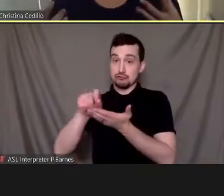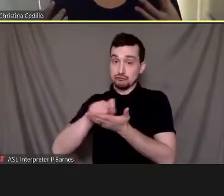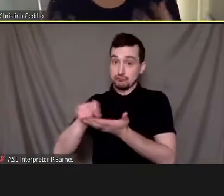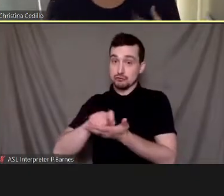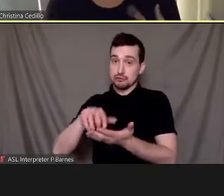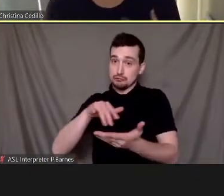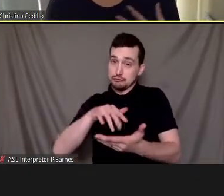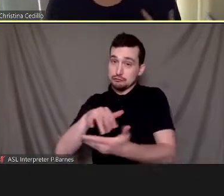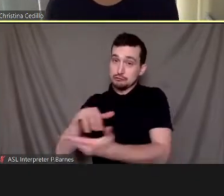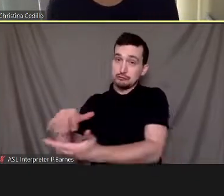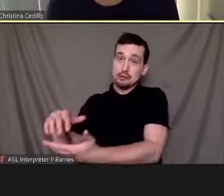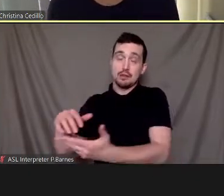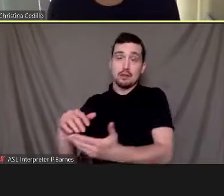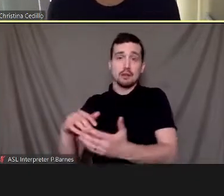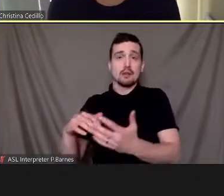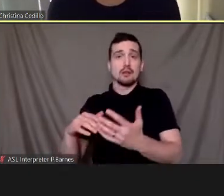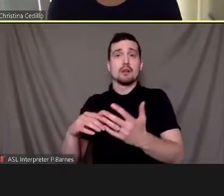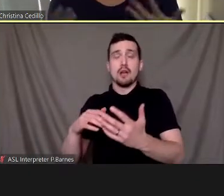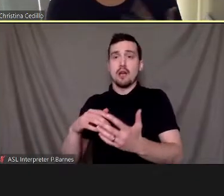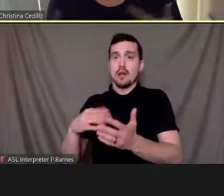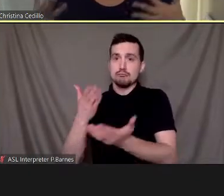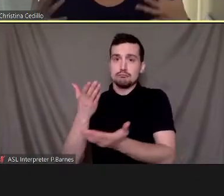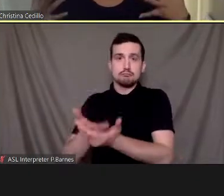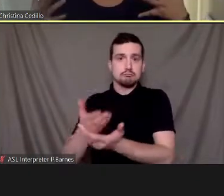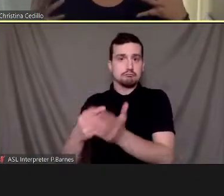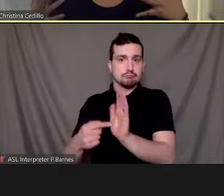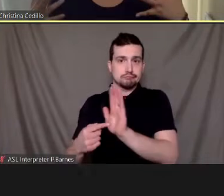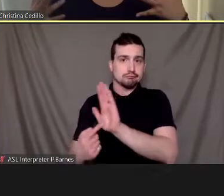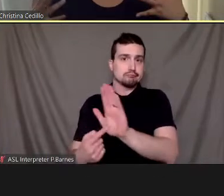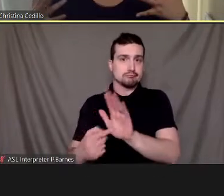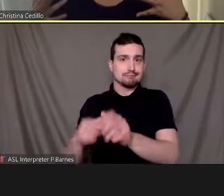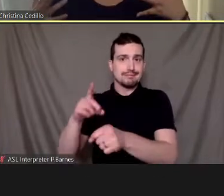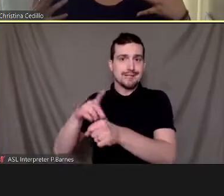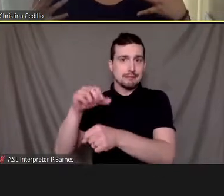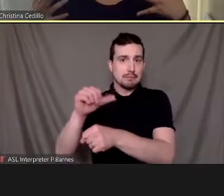really takes up disability in a very